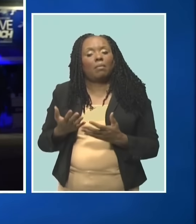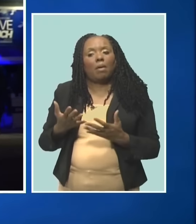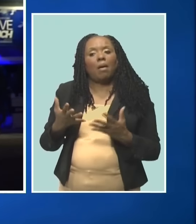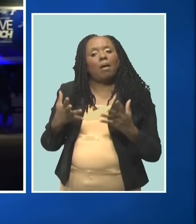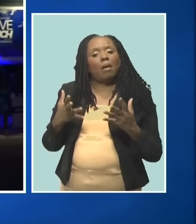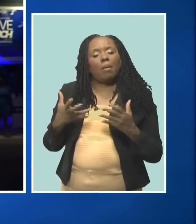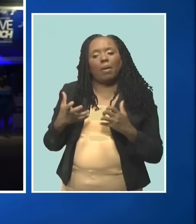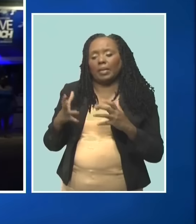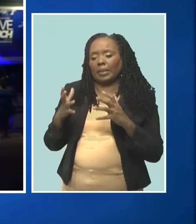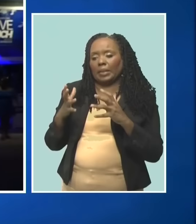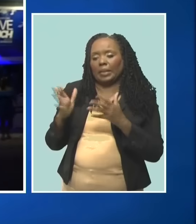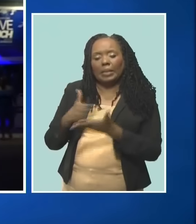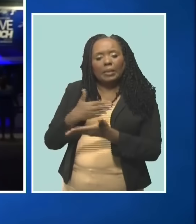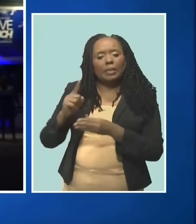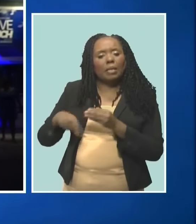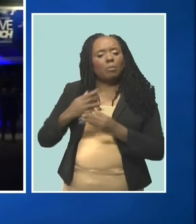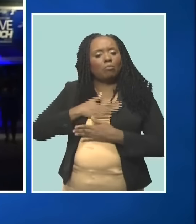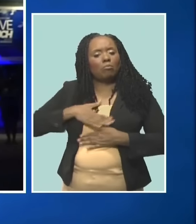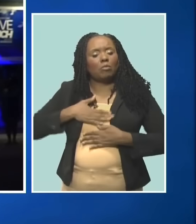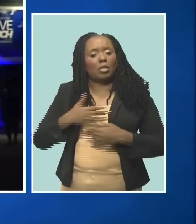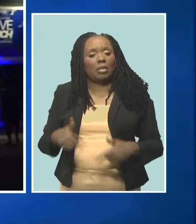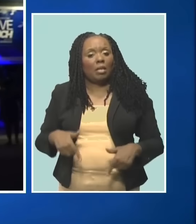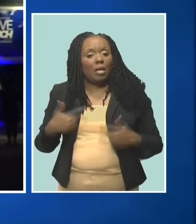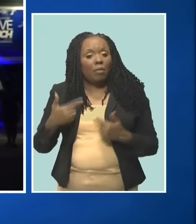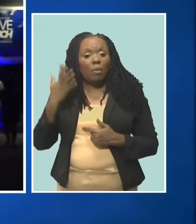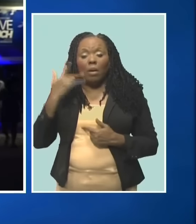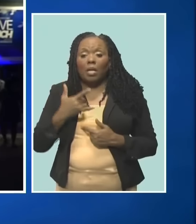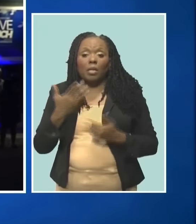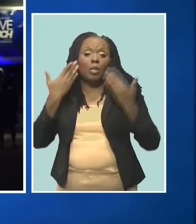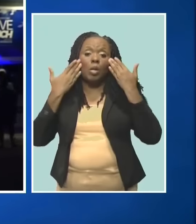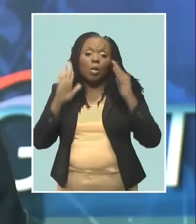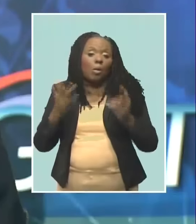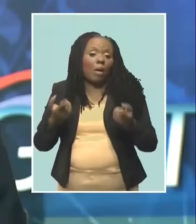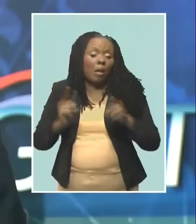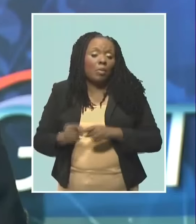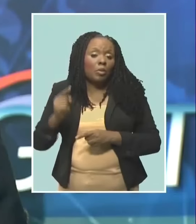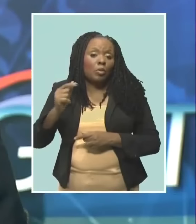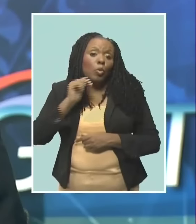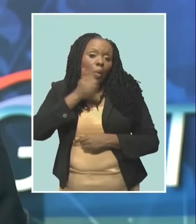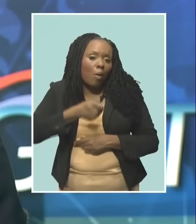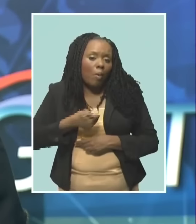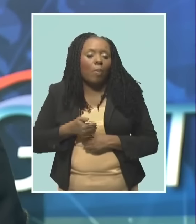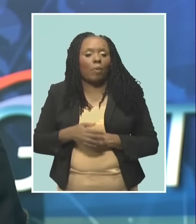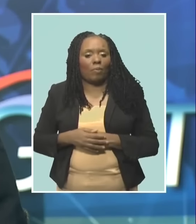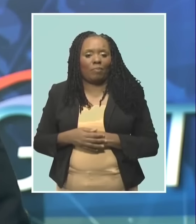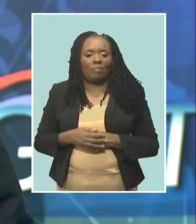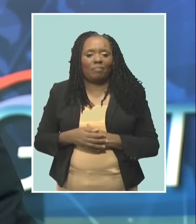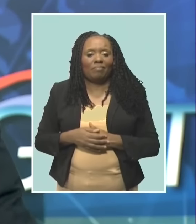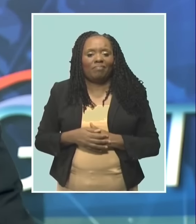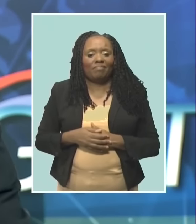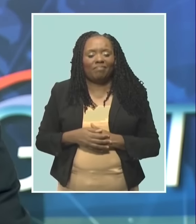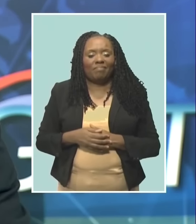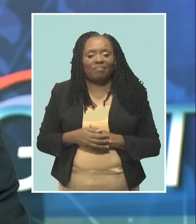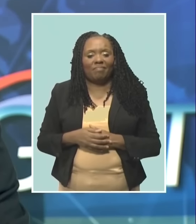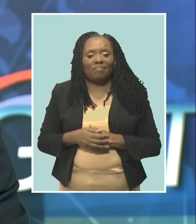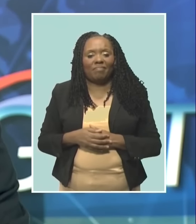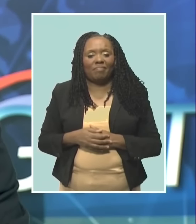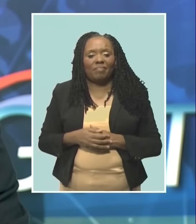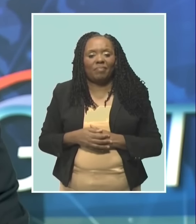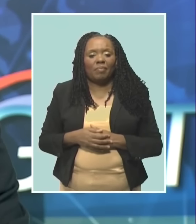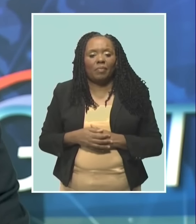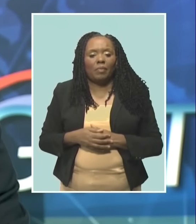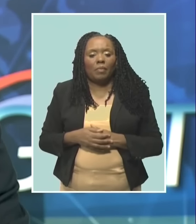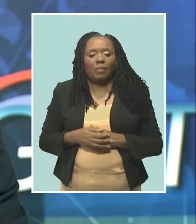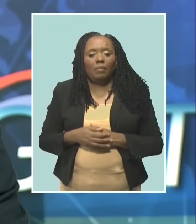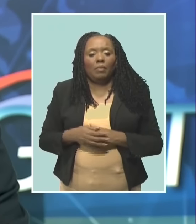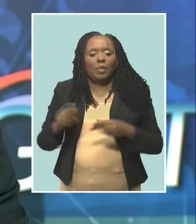enjoy life today, and, because tomorrow is not promised. Well, coming out of Cropover, we're being told that Barbados is one of